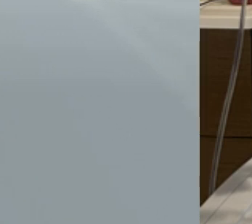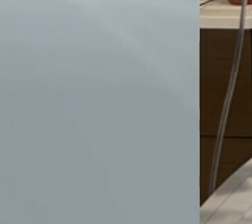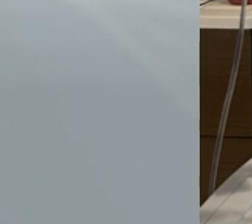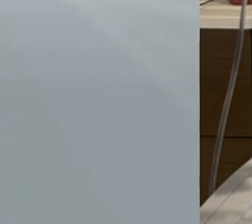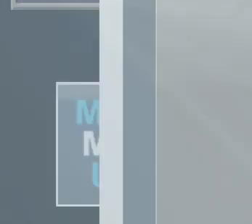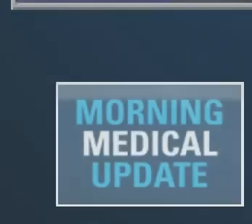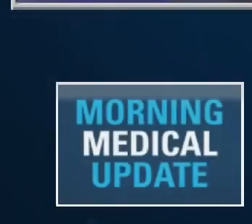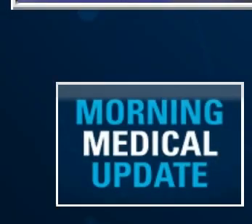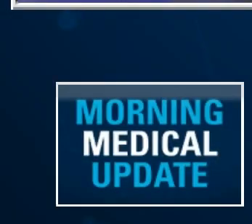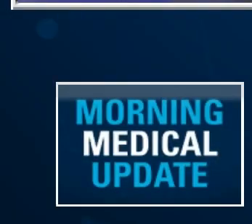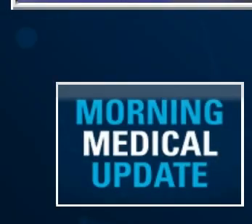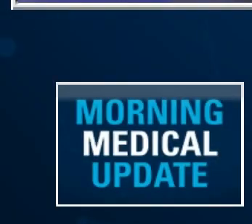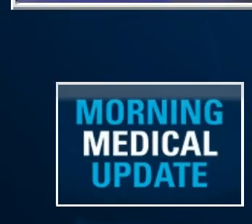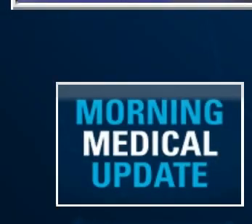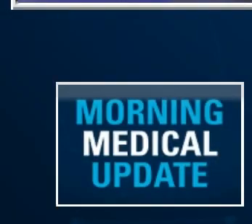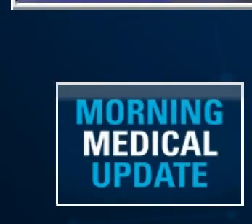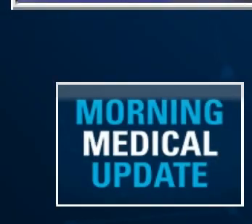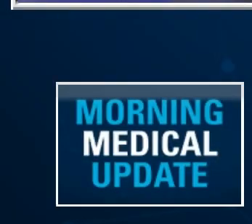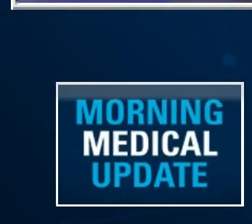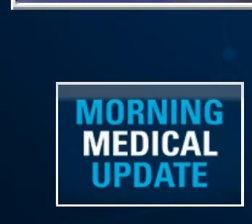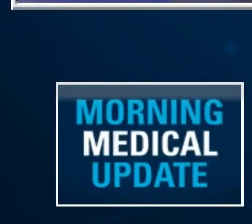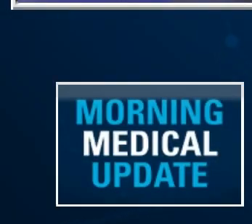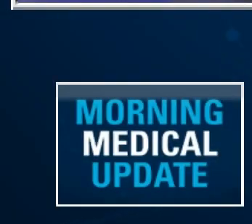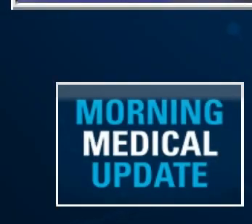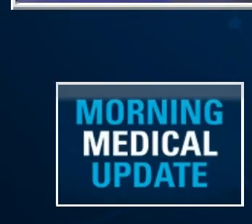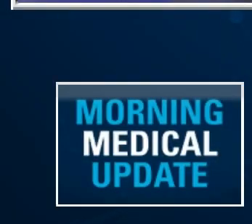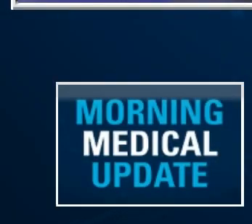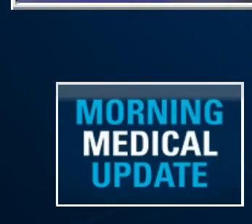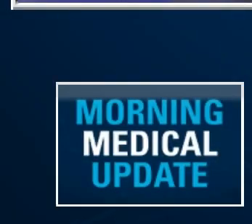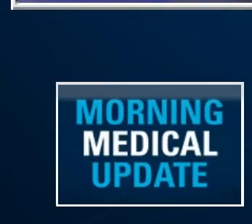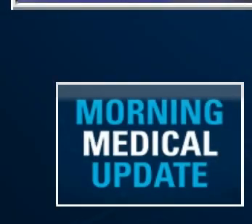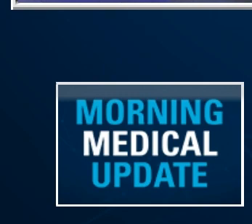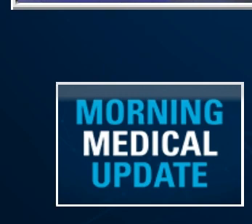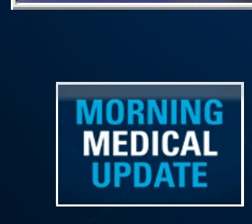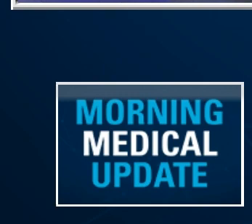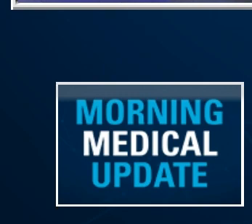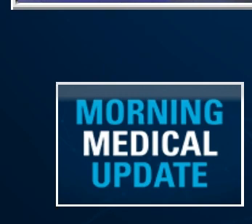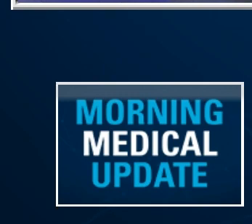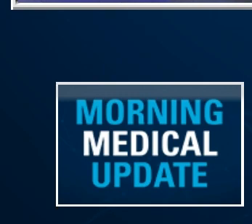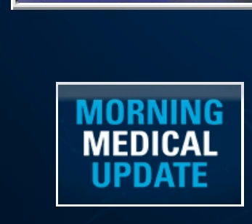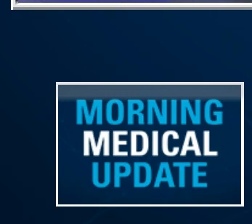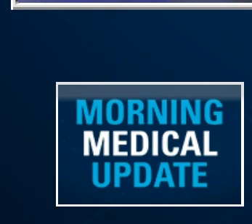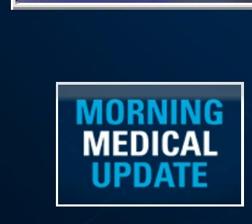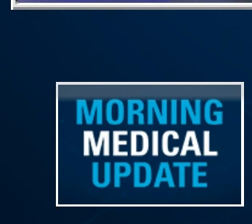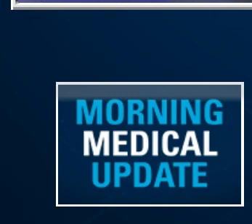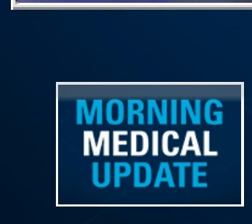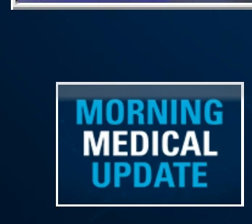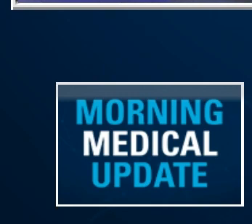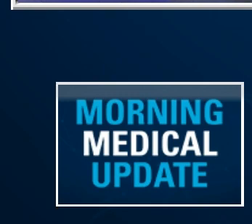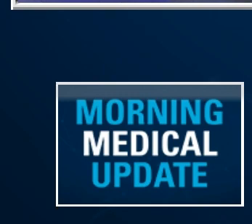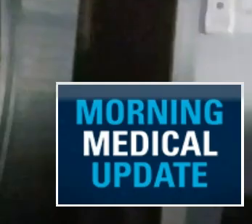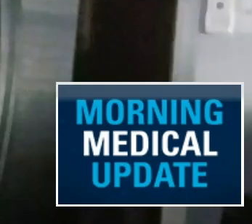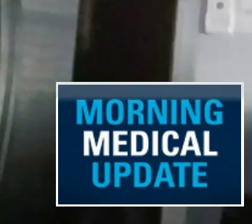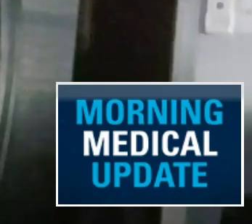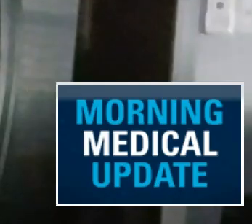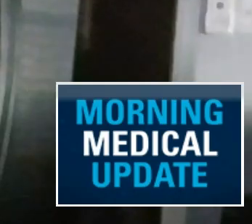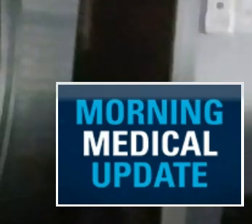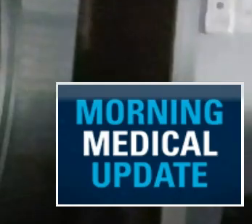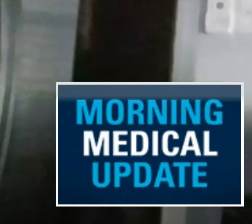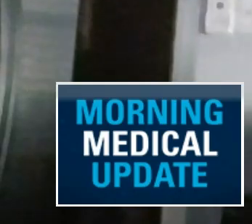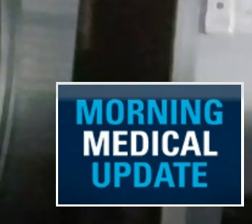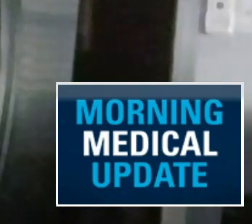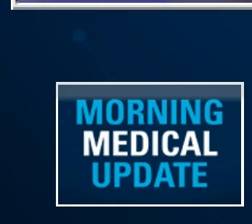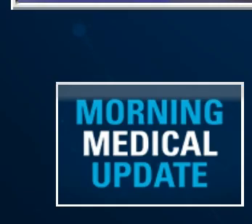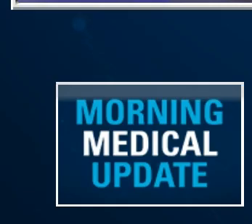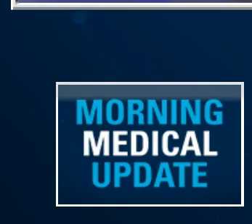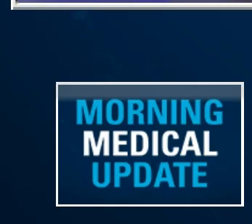live because he's joining us from Florida this morning. Greg, good morning to you. How are you? I'm blessed. Very well. Good morning.